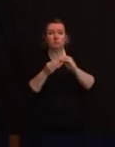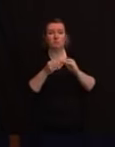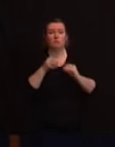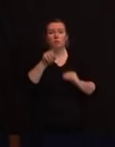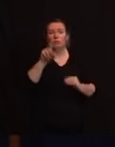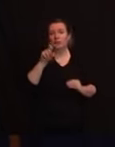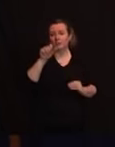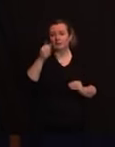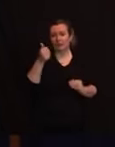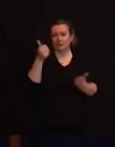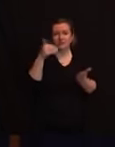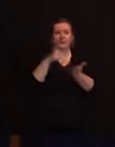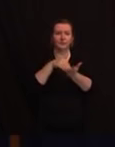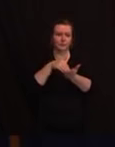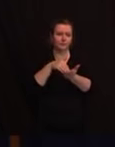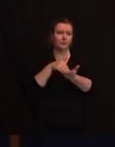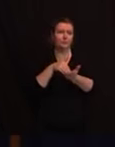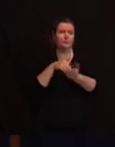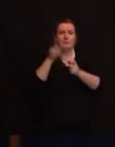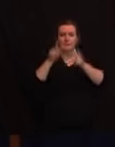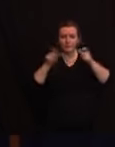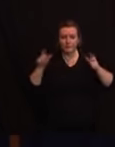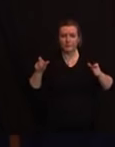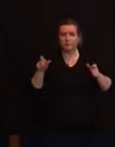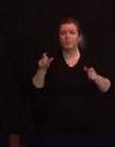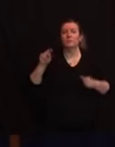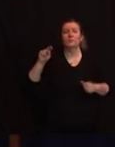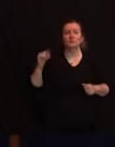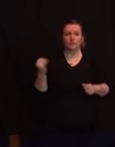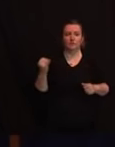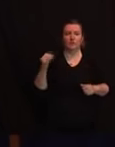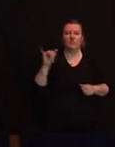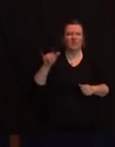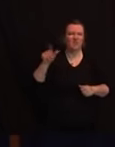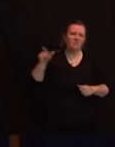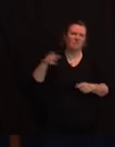110,000 residents of New Jersey in our specialized homes.